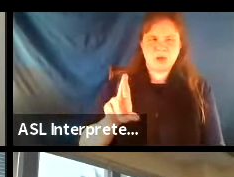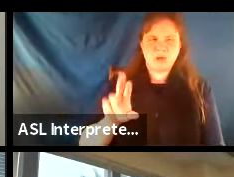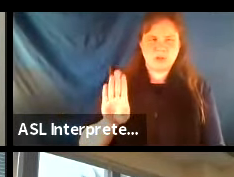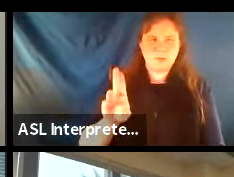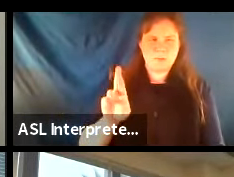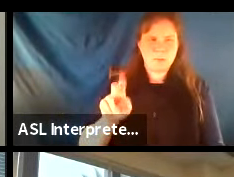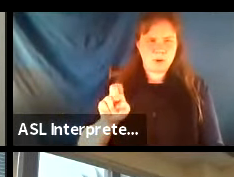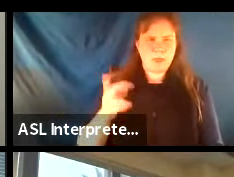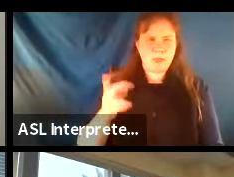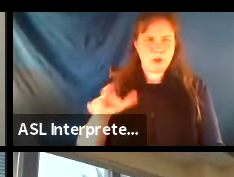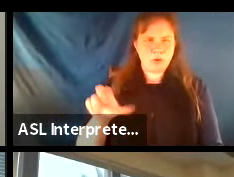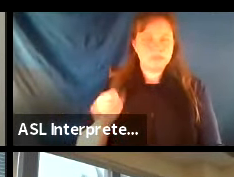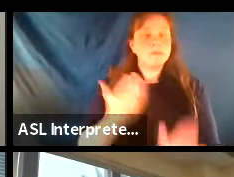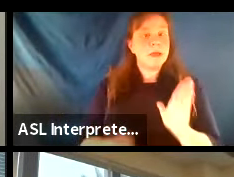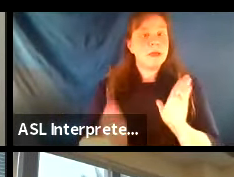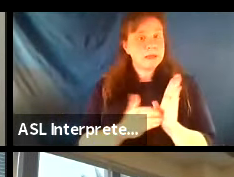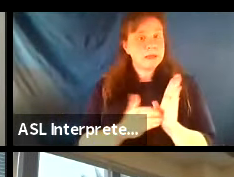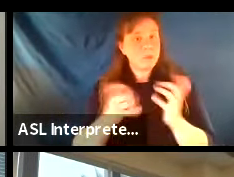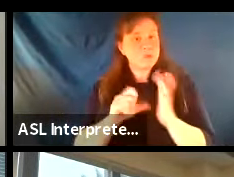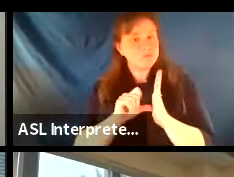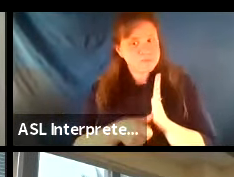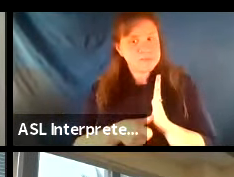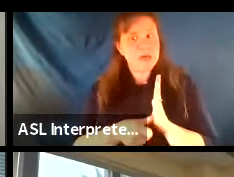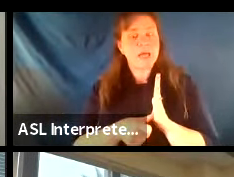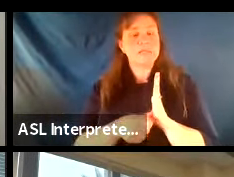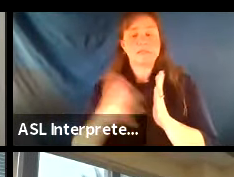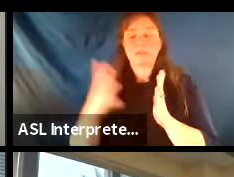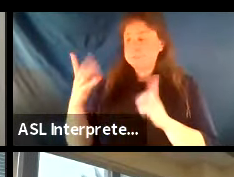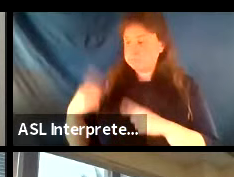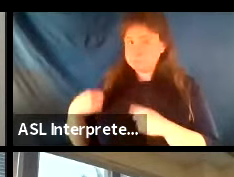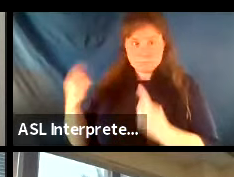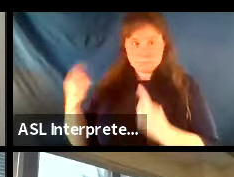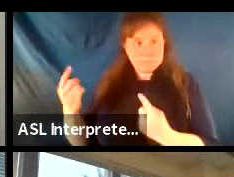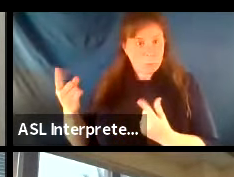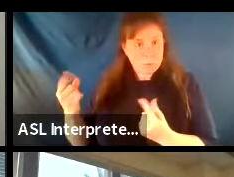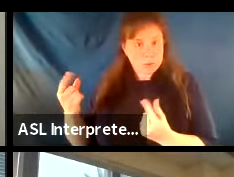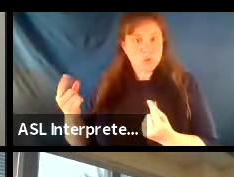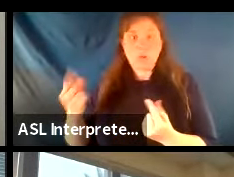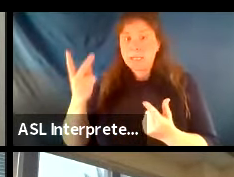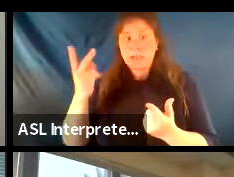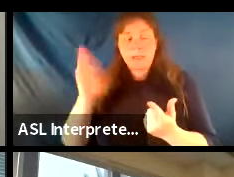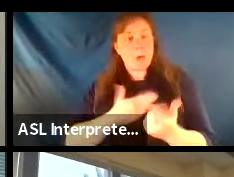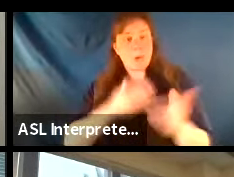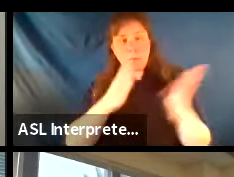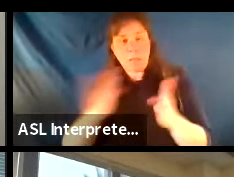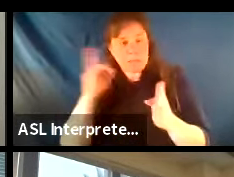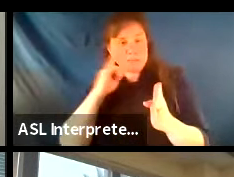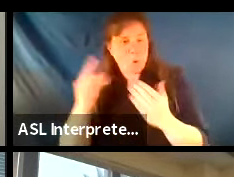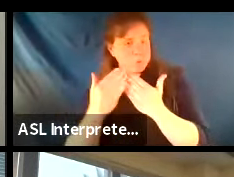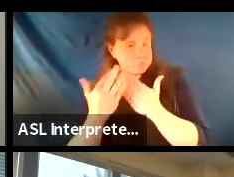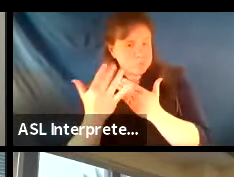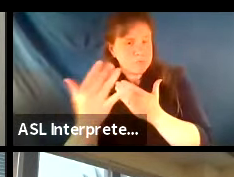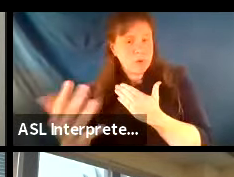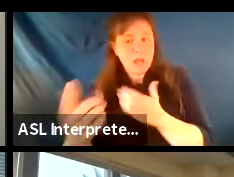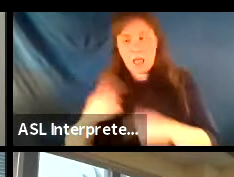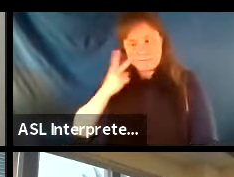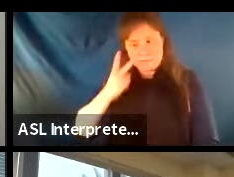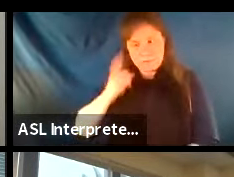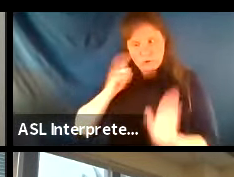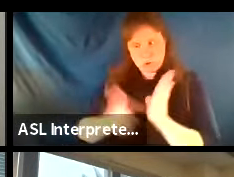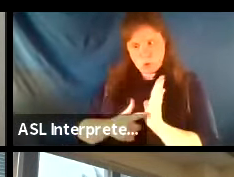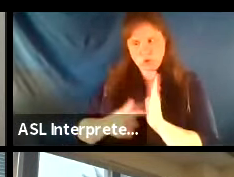is sort of where we've been, where we are, and where we are moving forward. I see some questions in the chat as well that again, we want to make sure